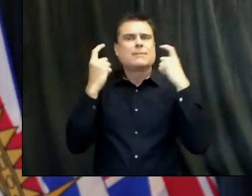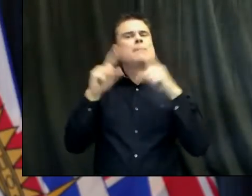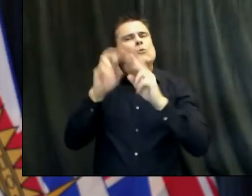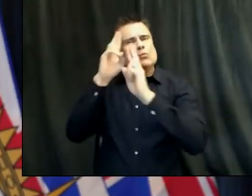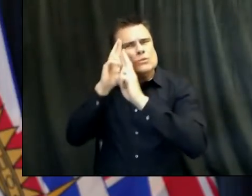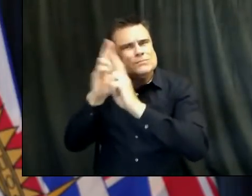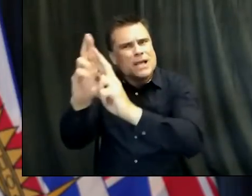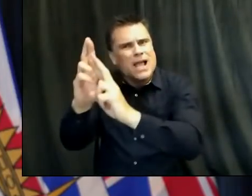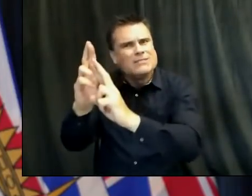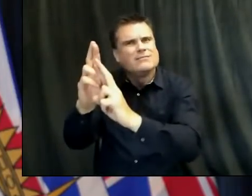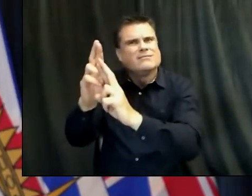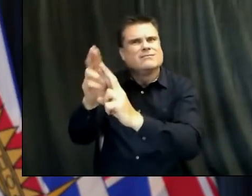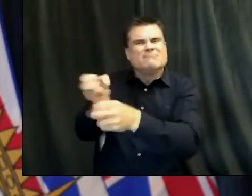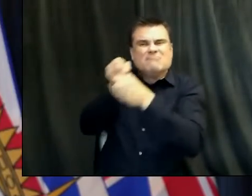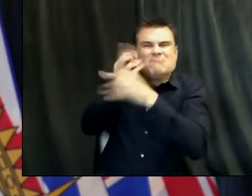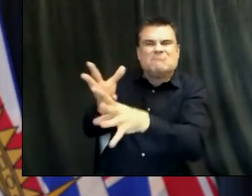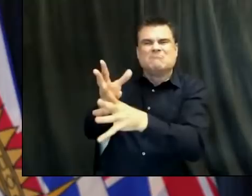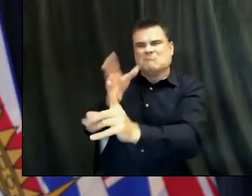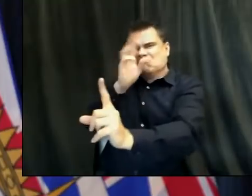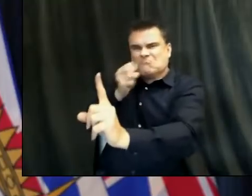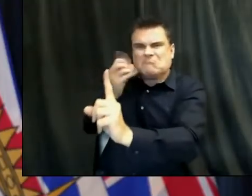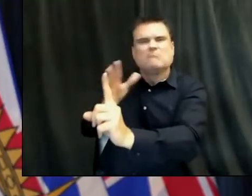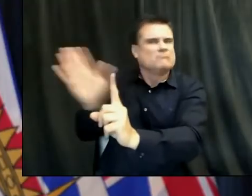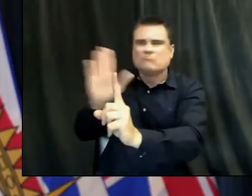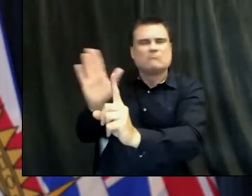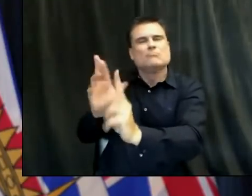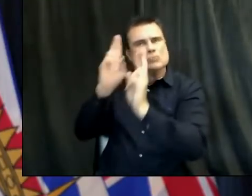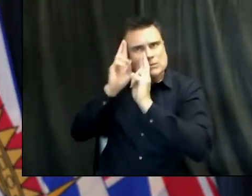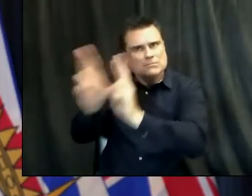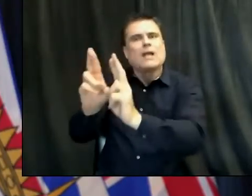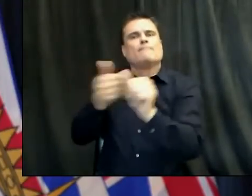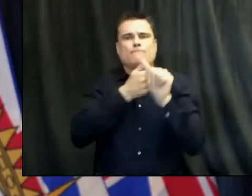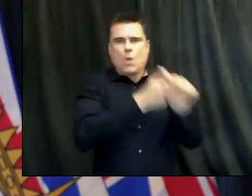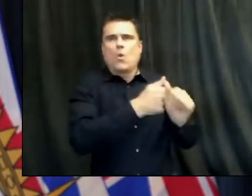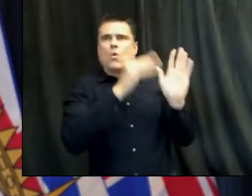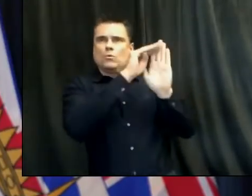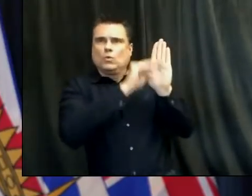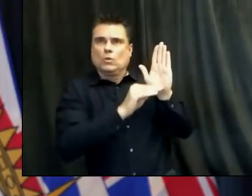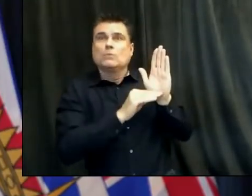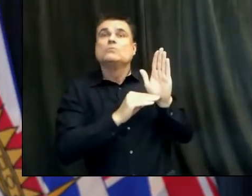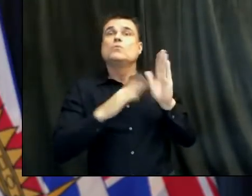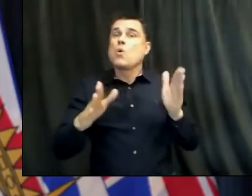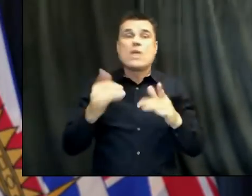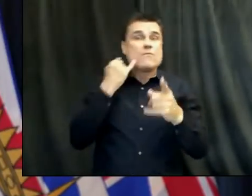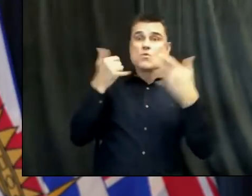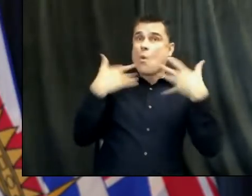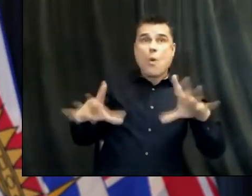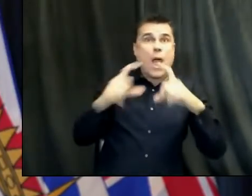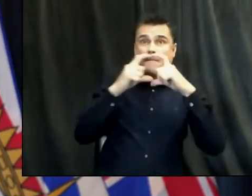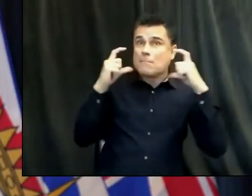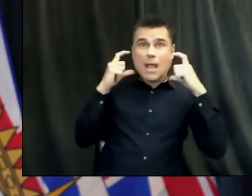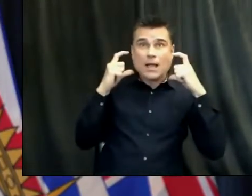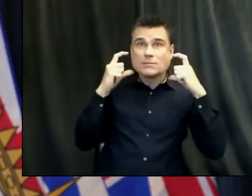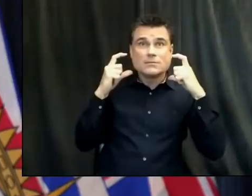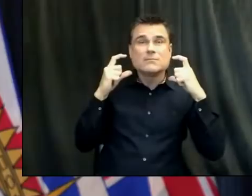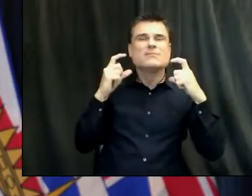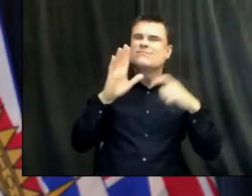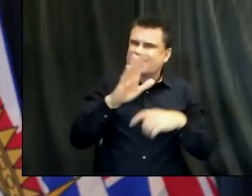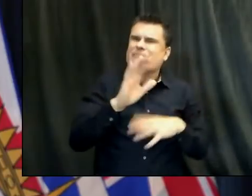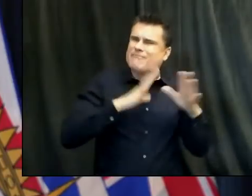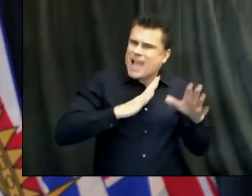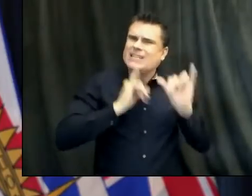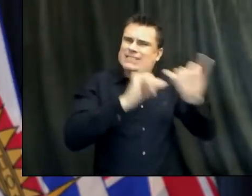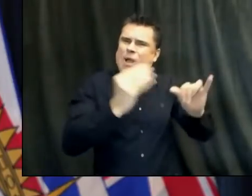you. And if you are opposed to wearing a mask, then I ask you to shop online, order takeout, or